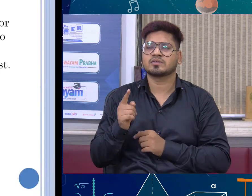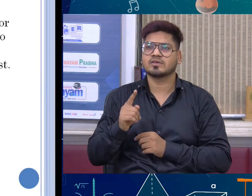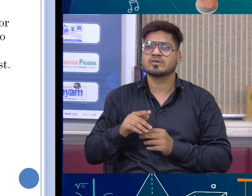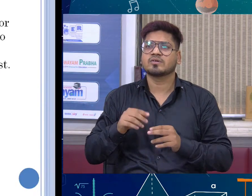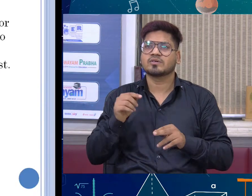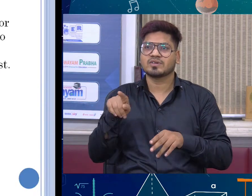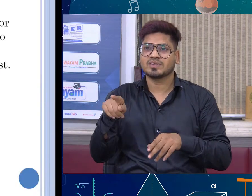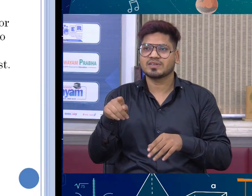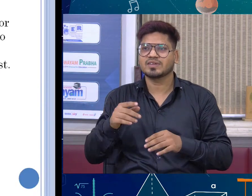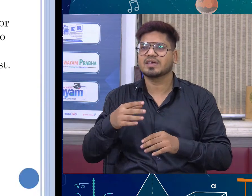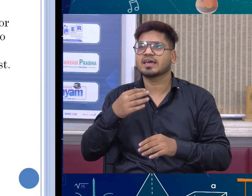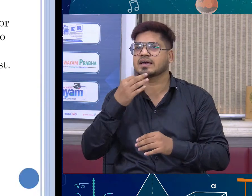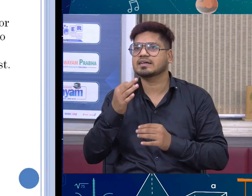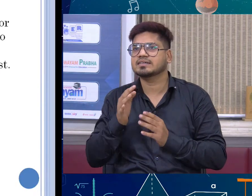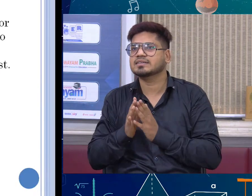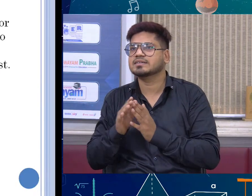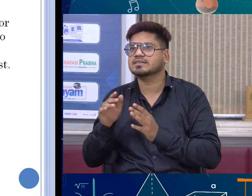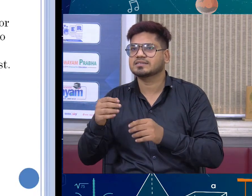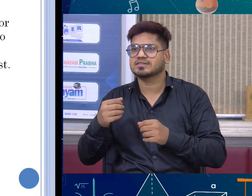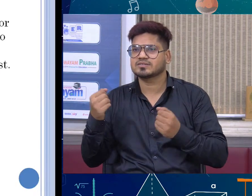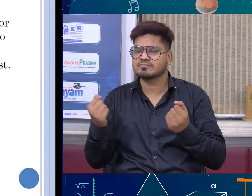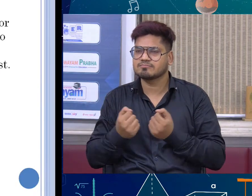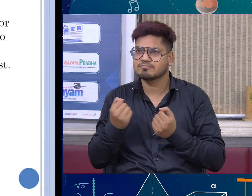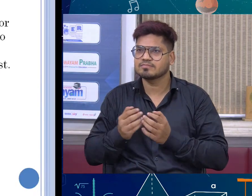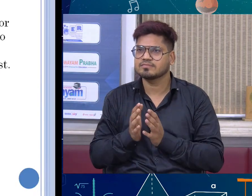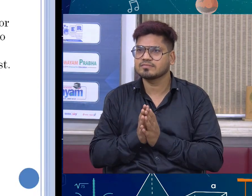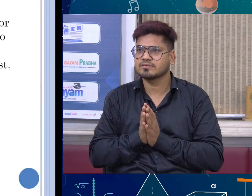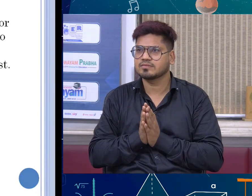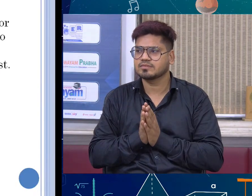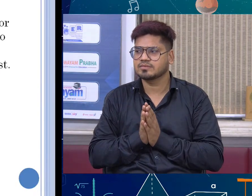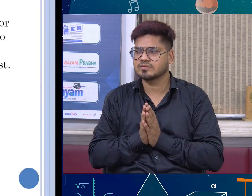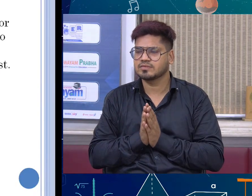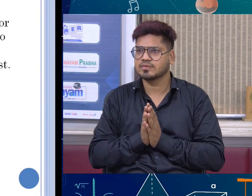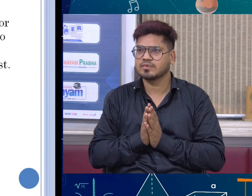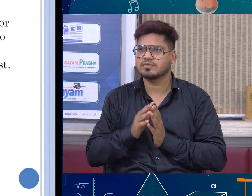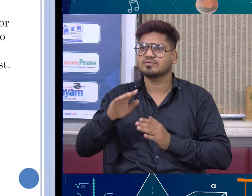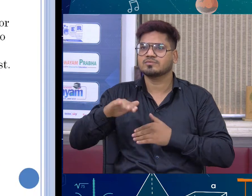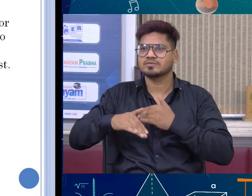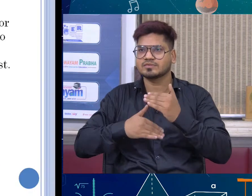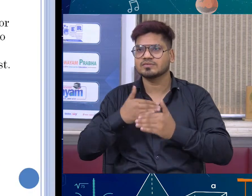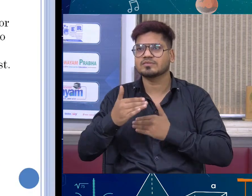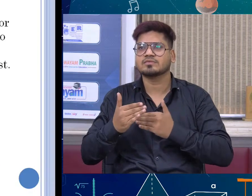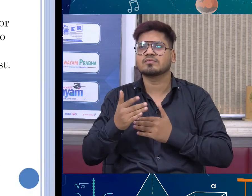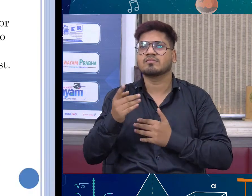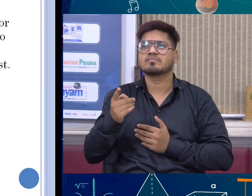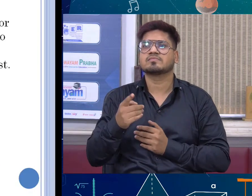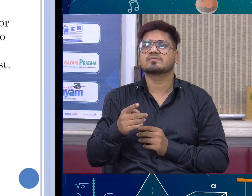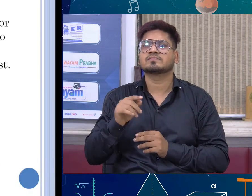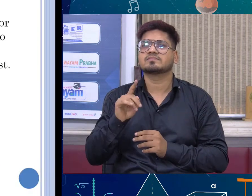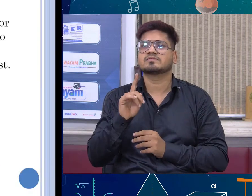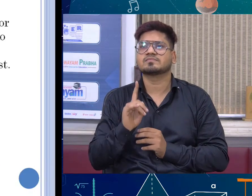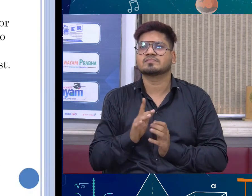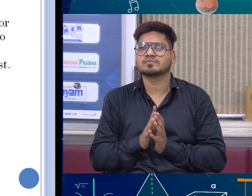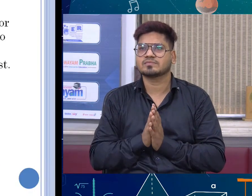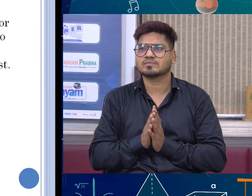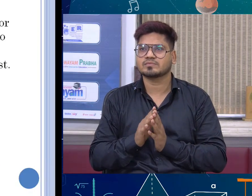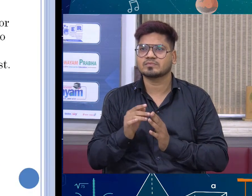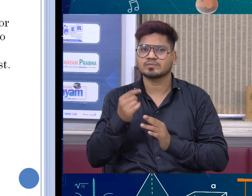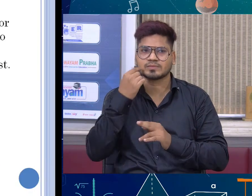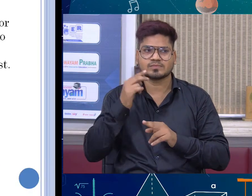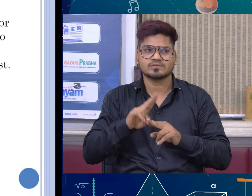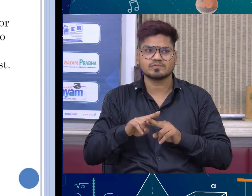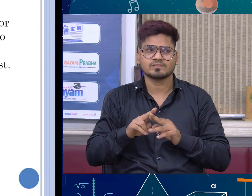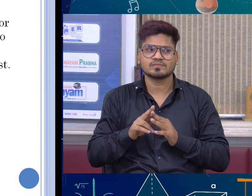he's waiting for the rain there. So then we'll see the next thing. The only thing that earth needed was